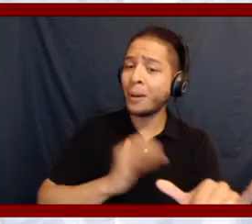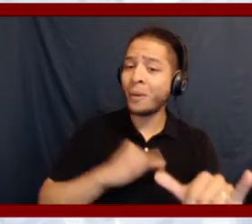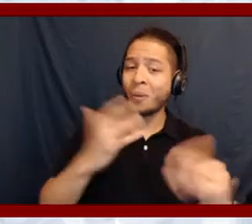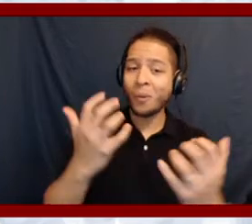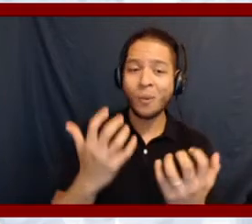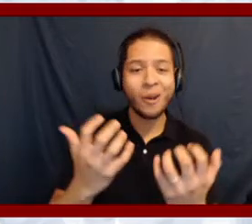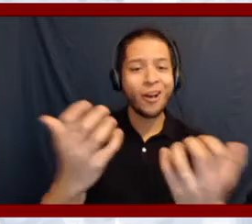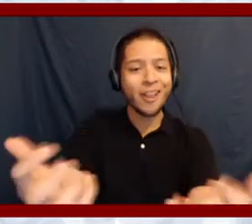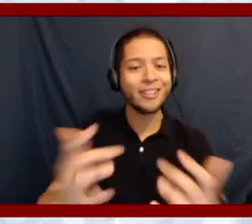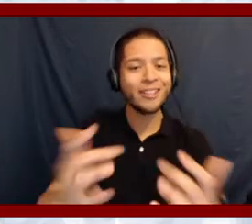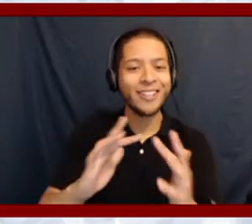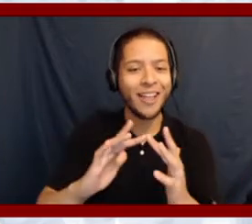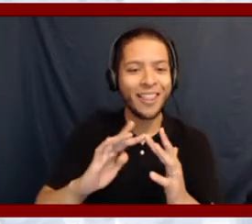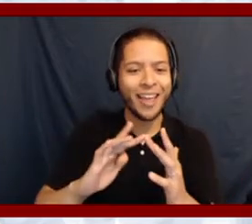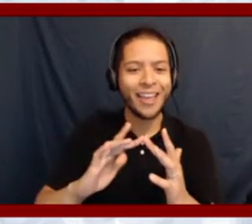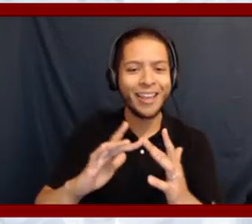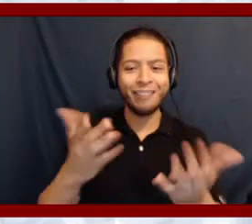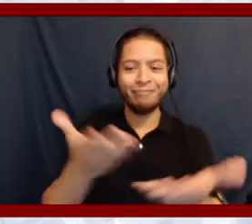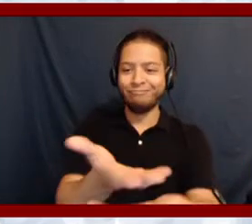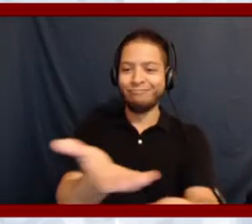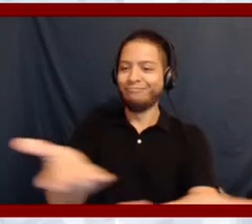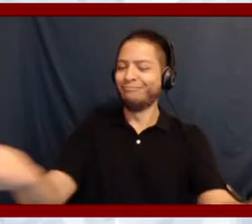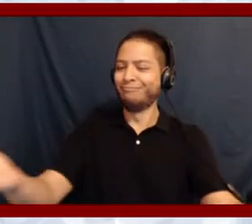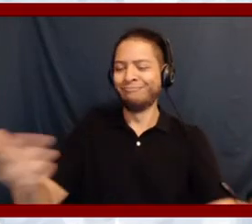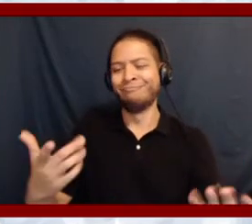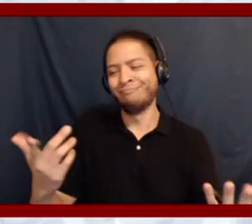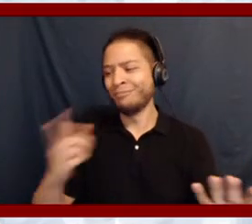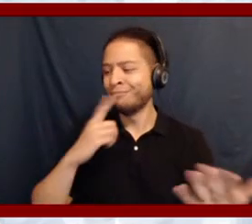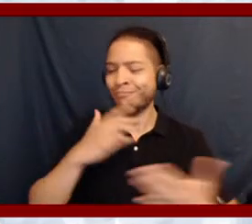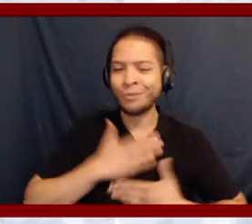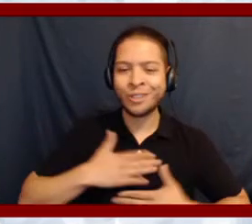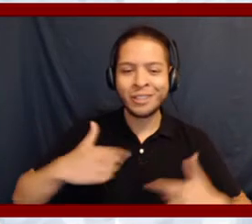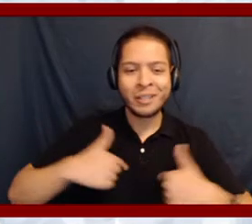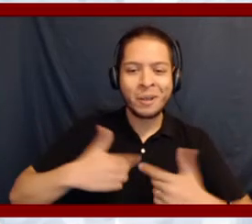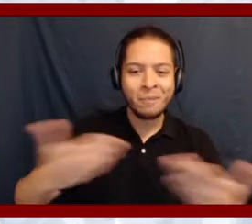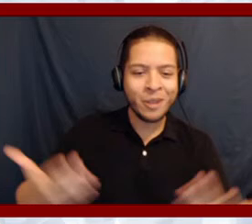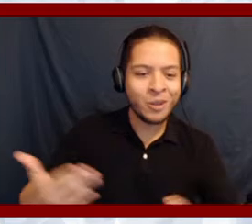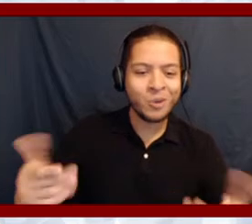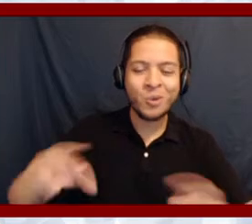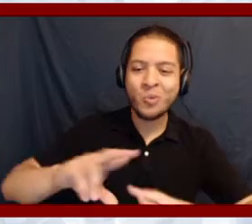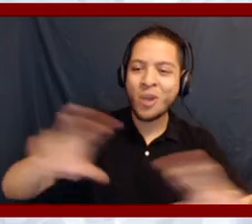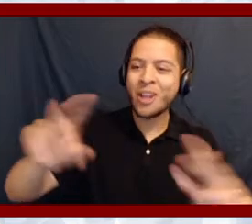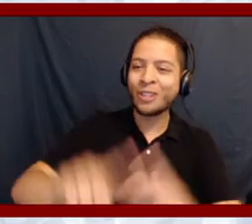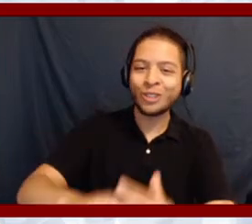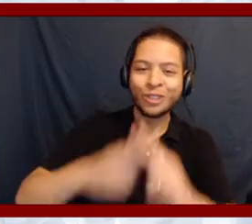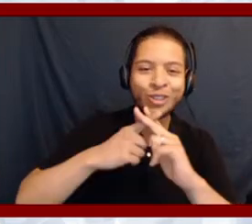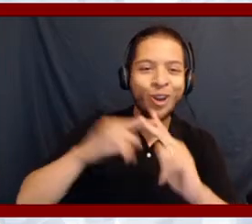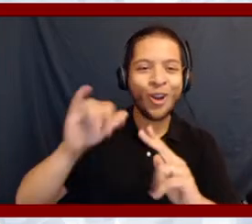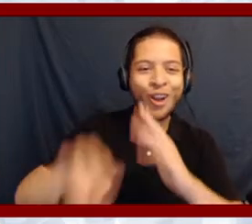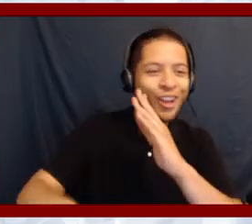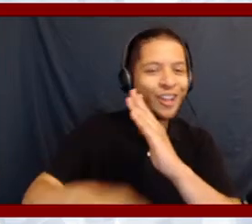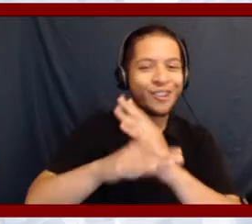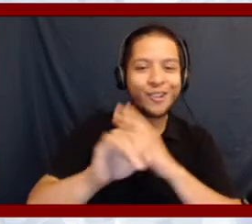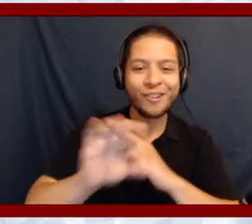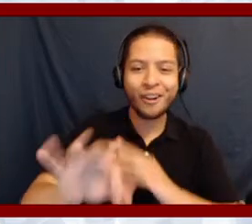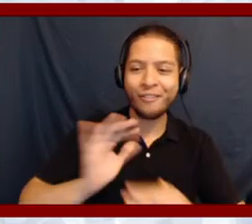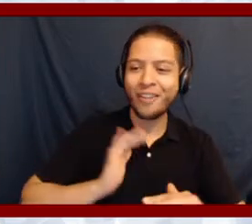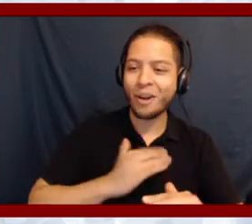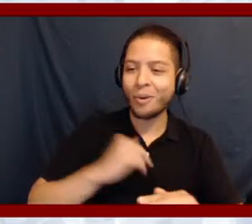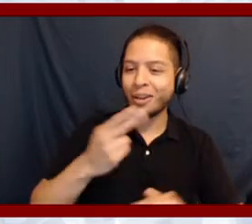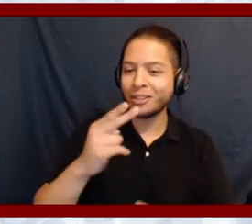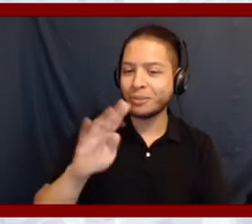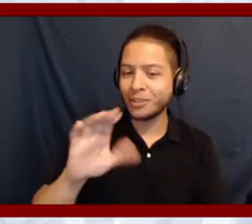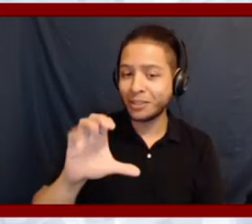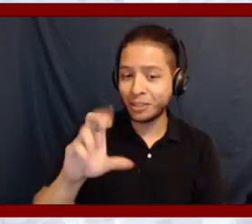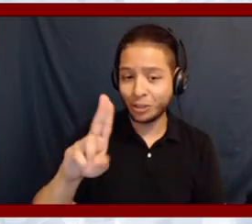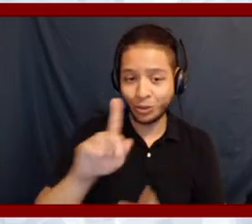the opportunity to be here and to kick off HBCU Week and to work at the Department of Education in